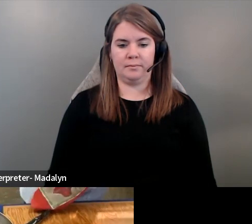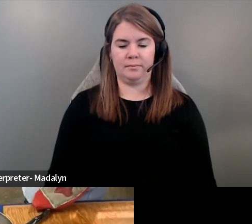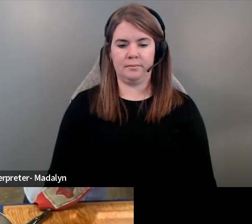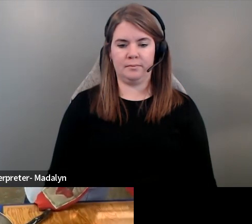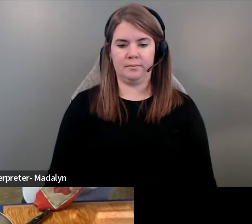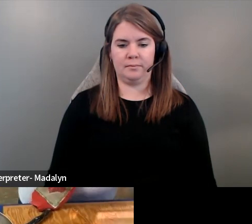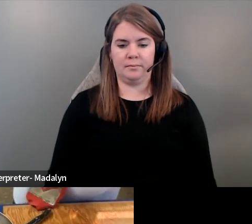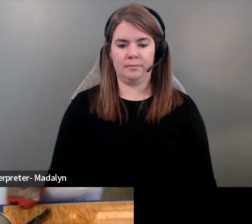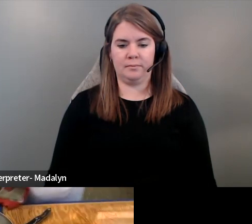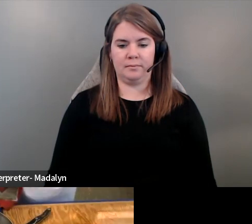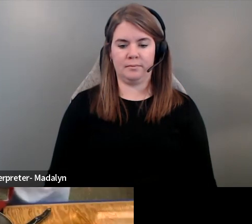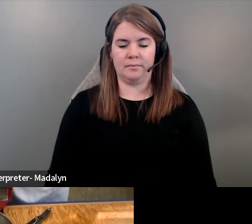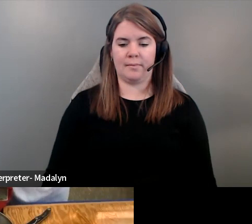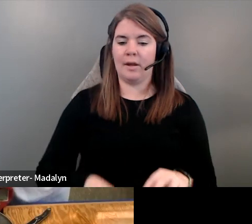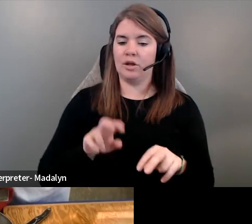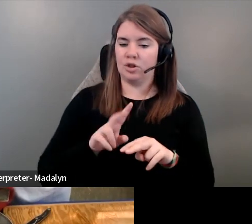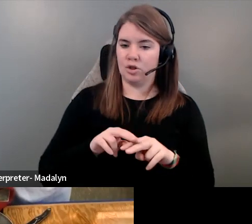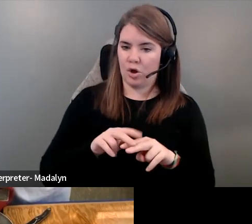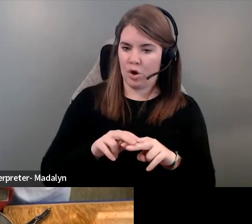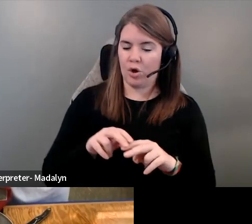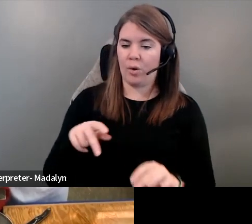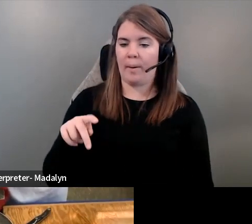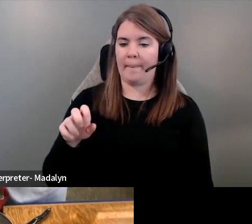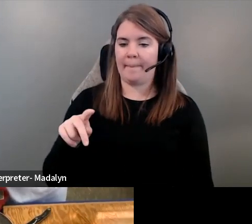And then salt and pepper.